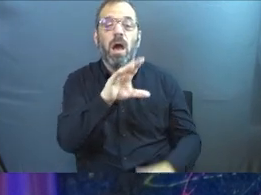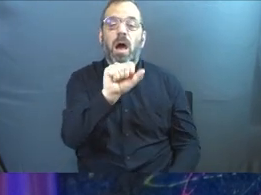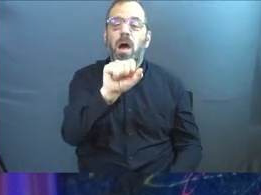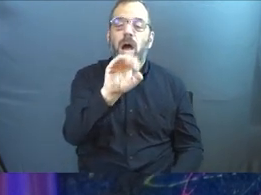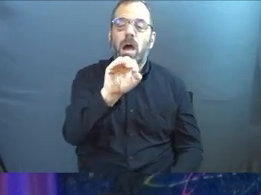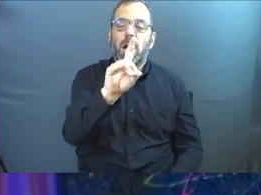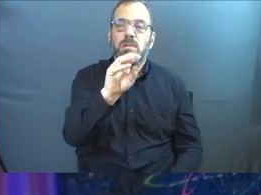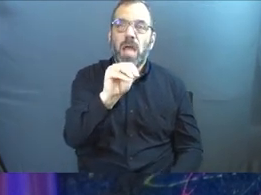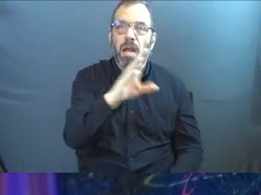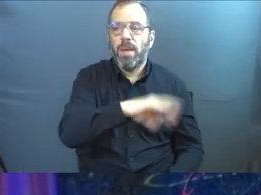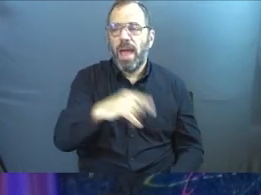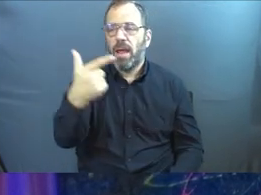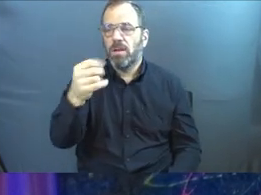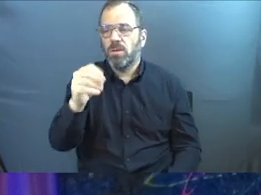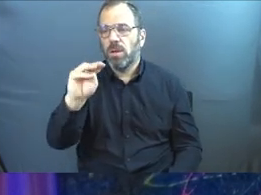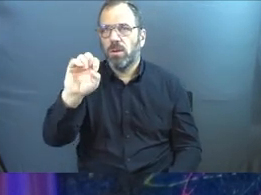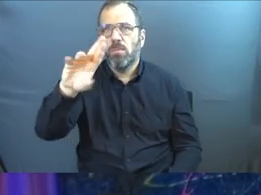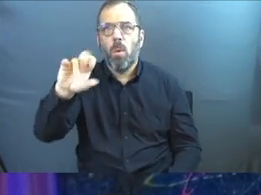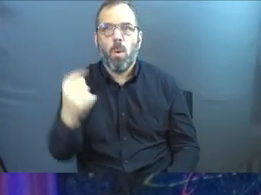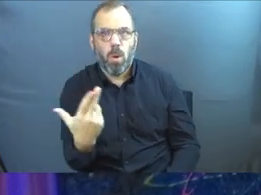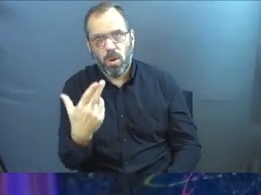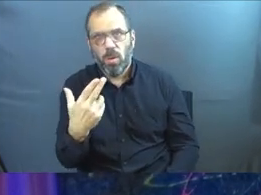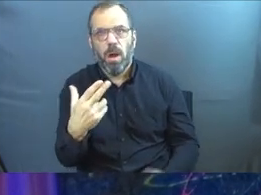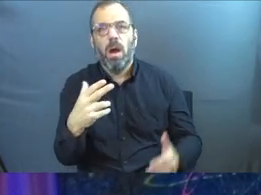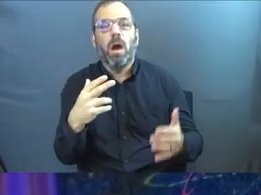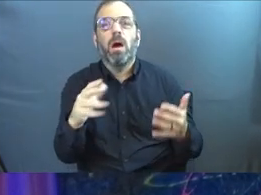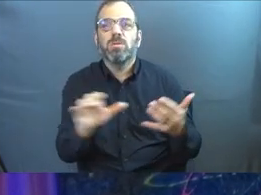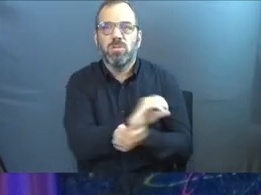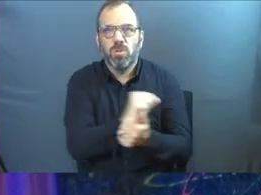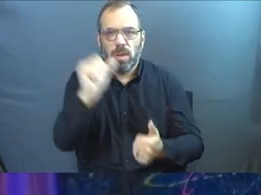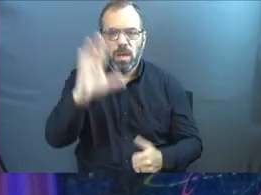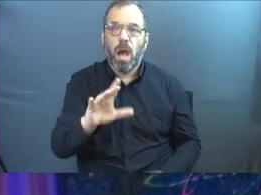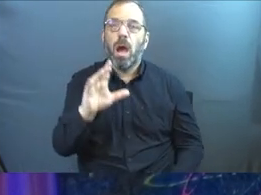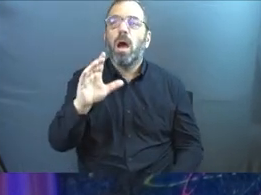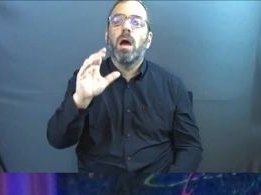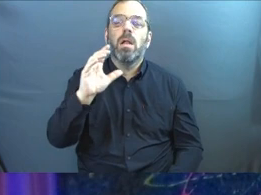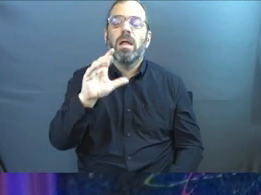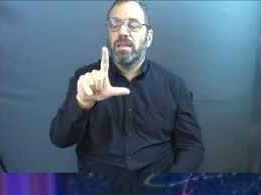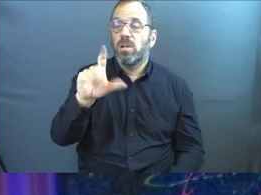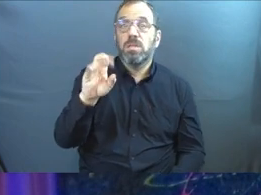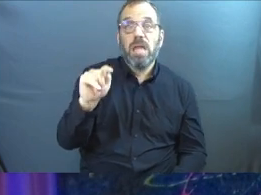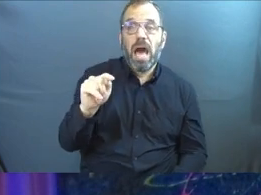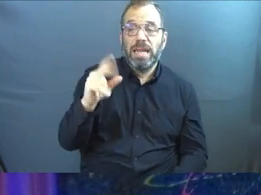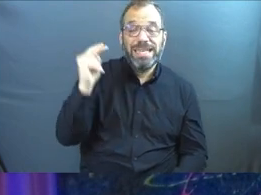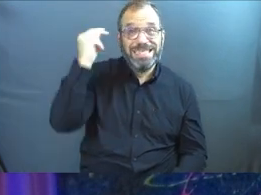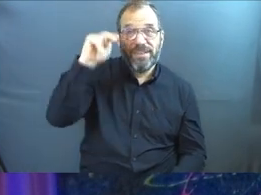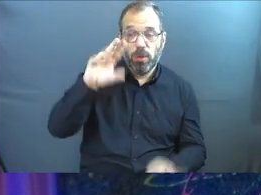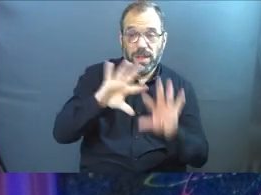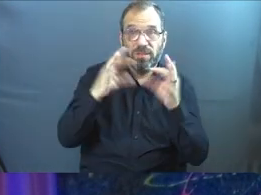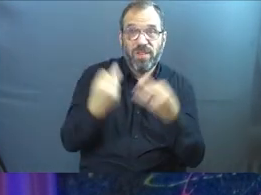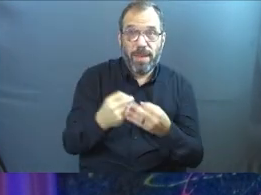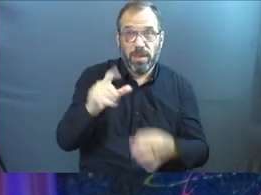and Gomorrah is about to be destroyed by God. Abraham's got Lot, his nephew, and their whole family is